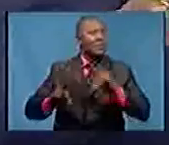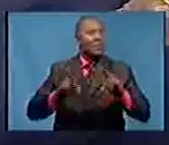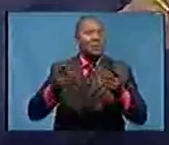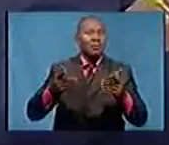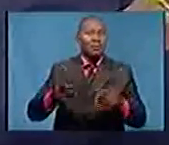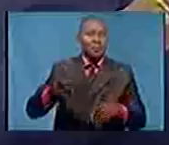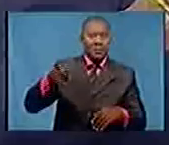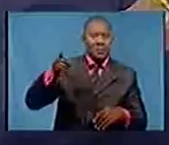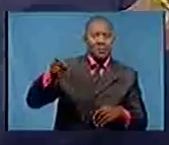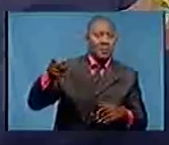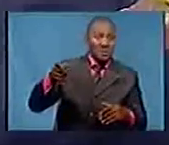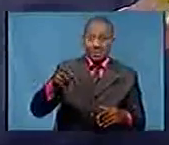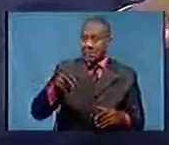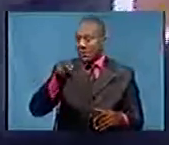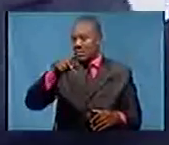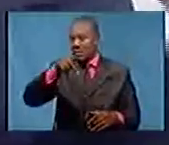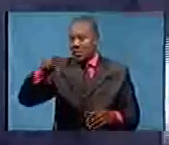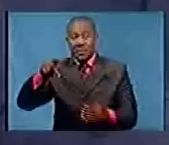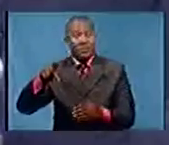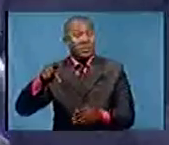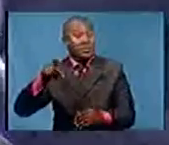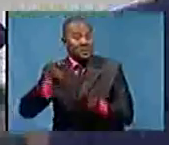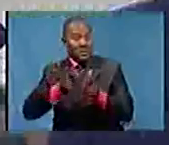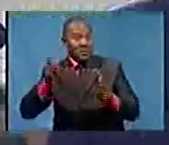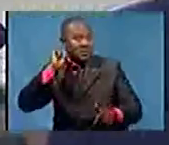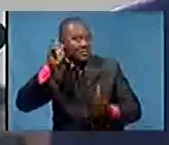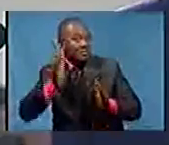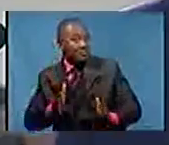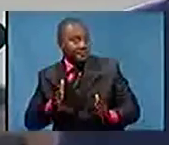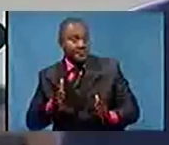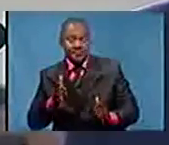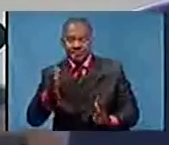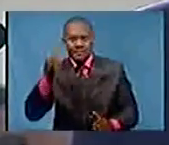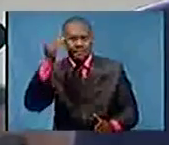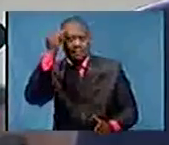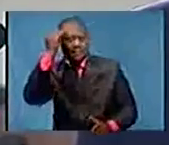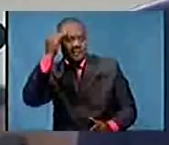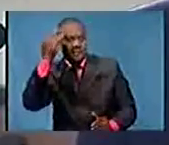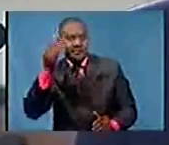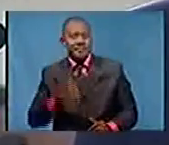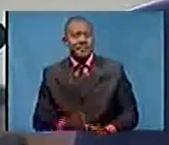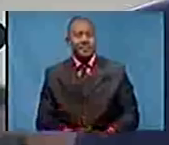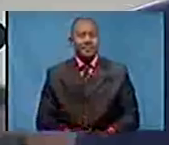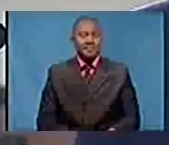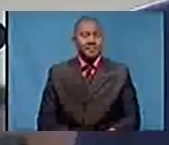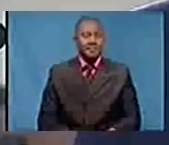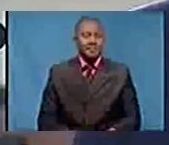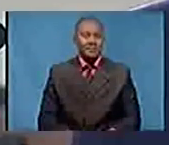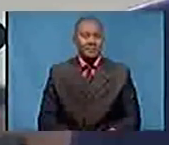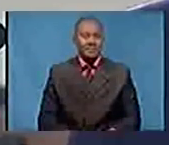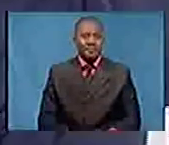respondent before the court, has understood the position that he has said, like in Liberty